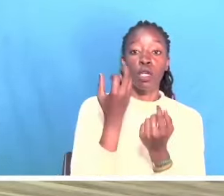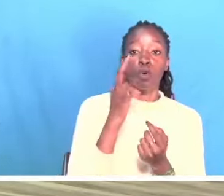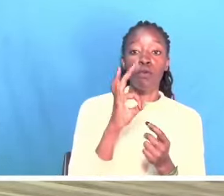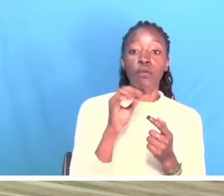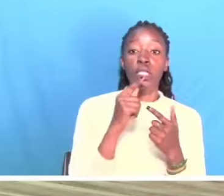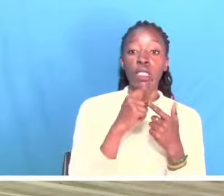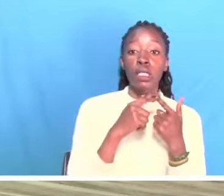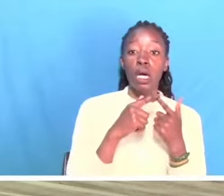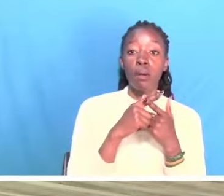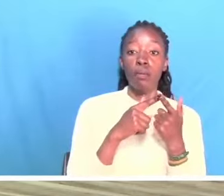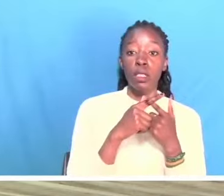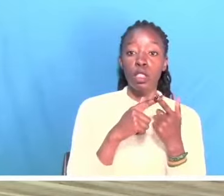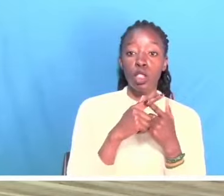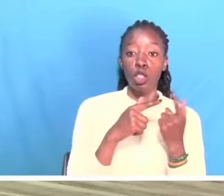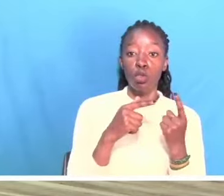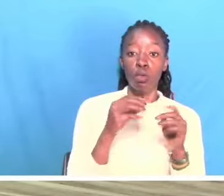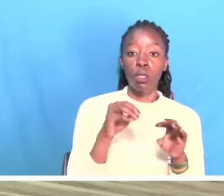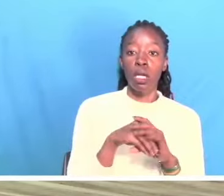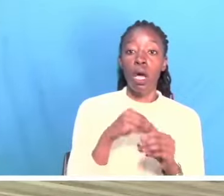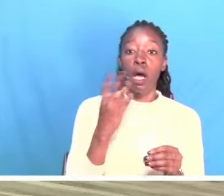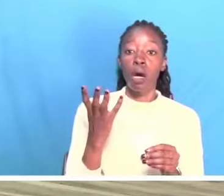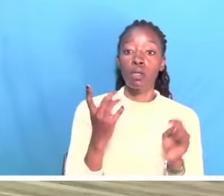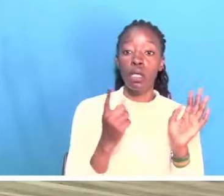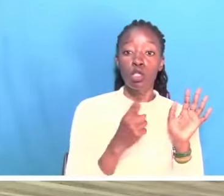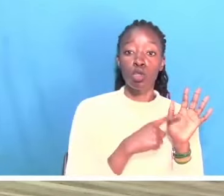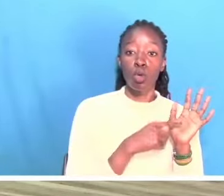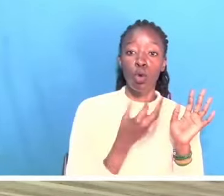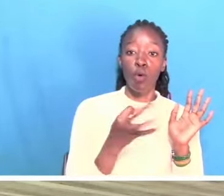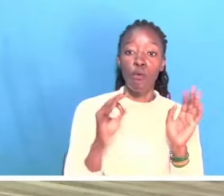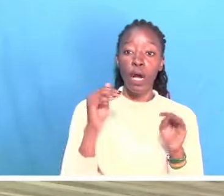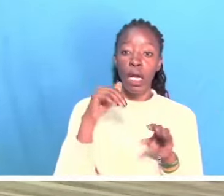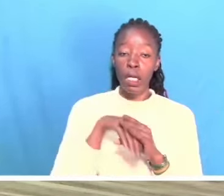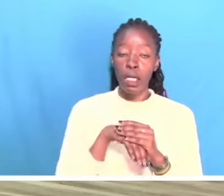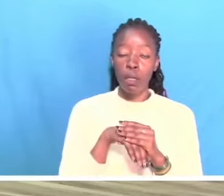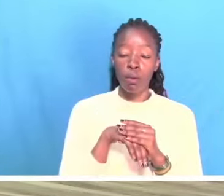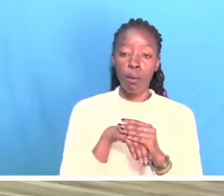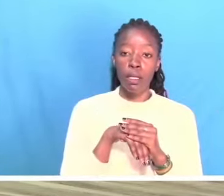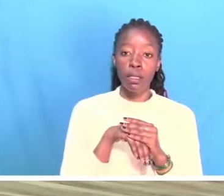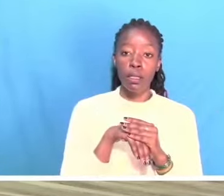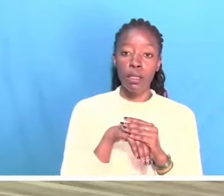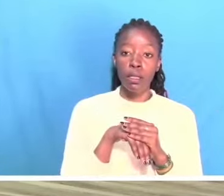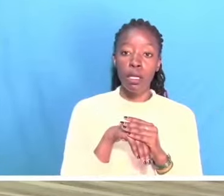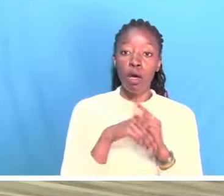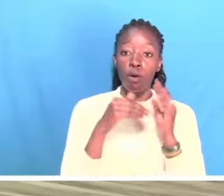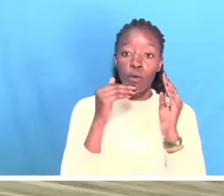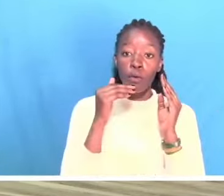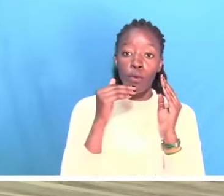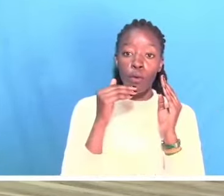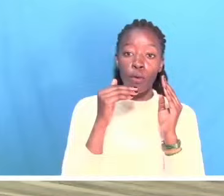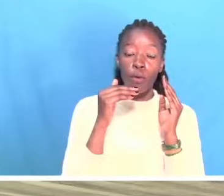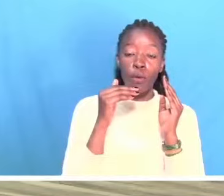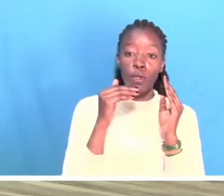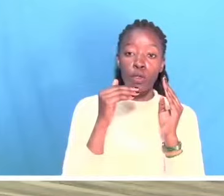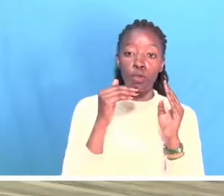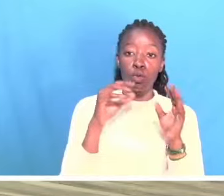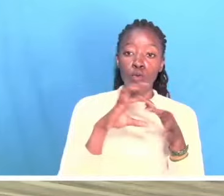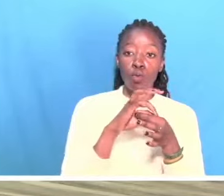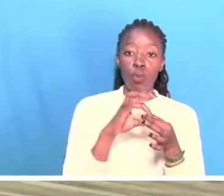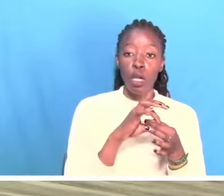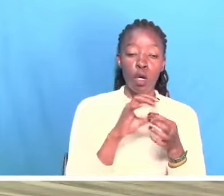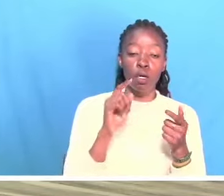circumcision was an outward sign of an inward commitment to belong to the covenant, to the covenantal family of God.